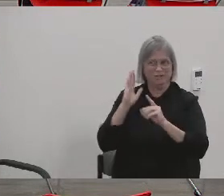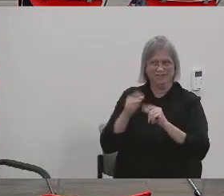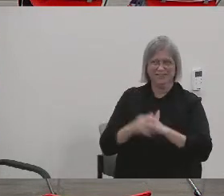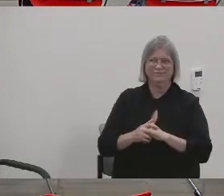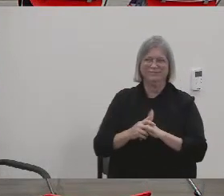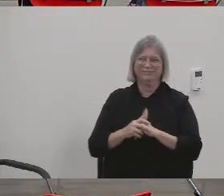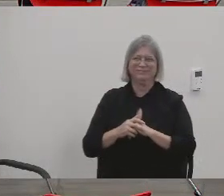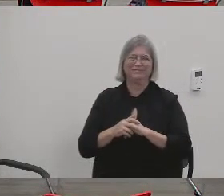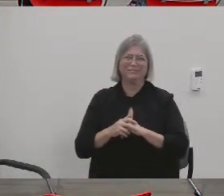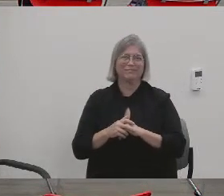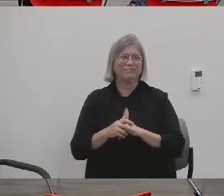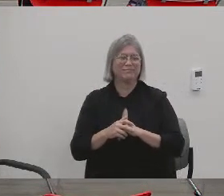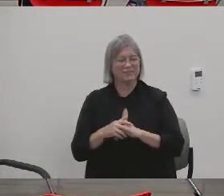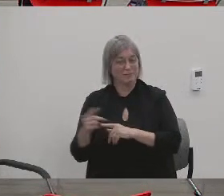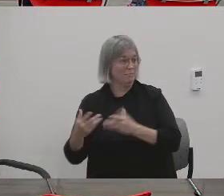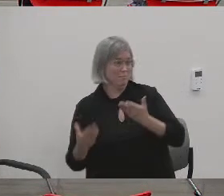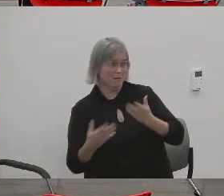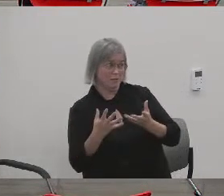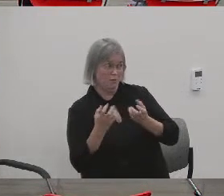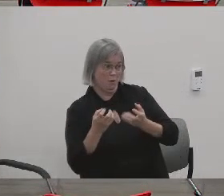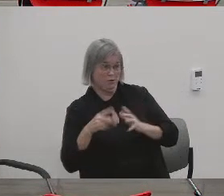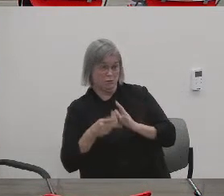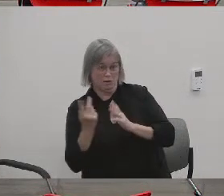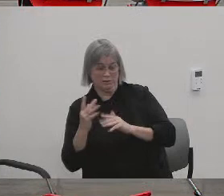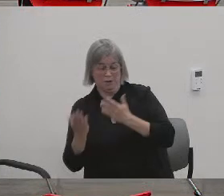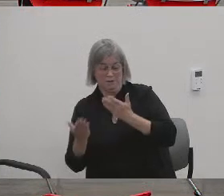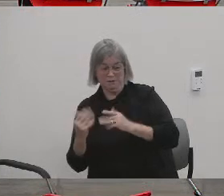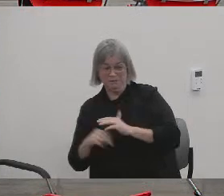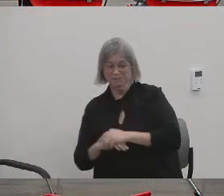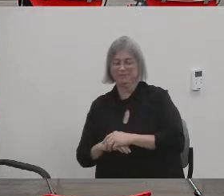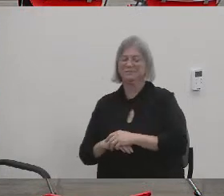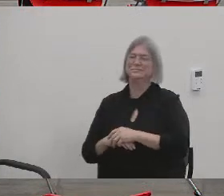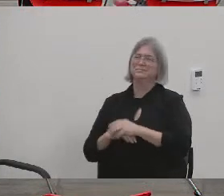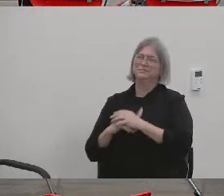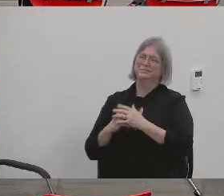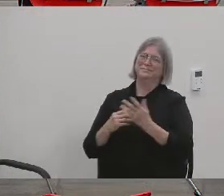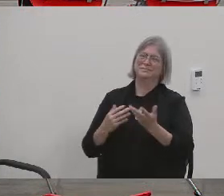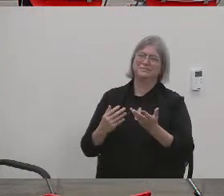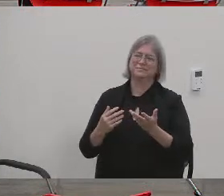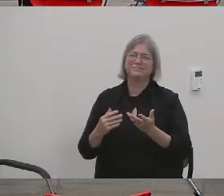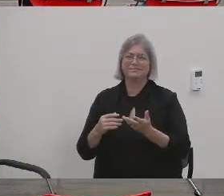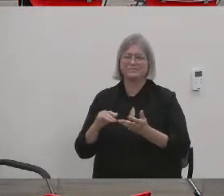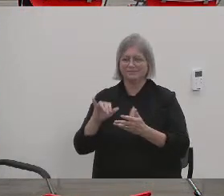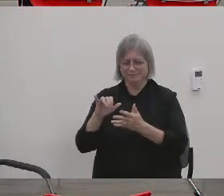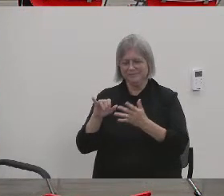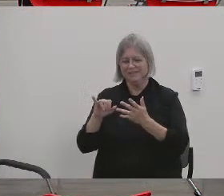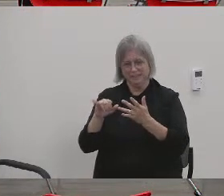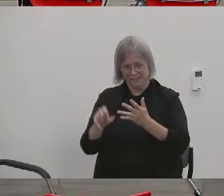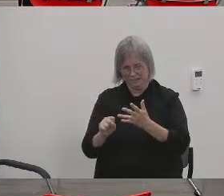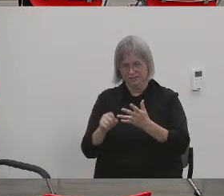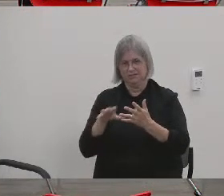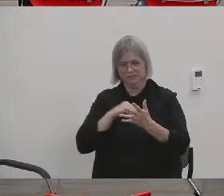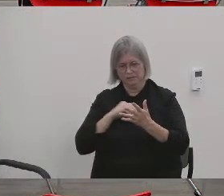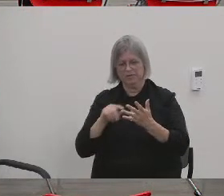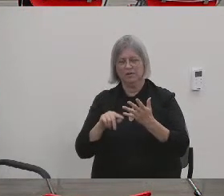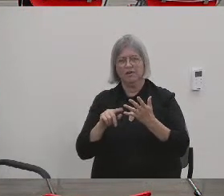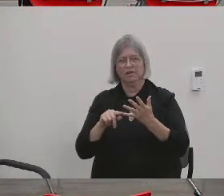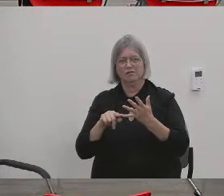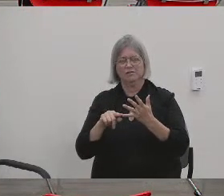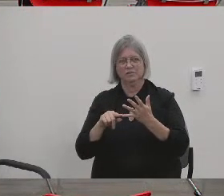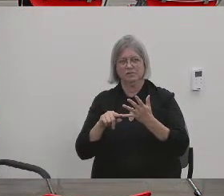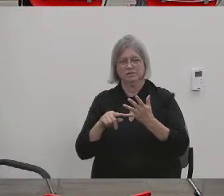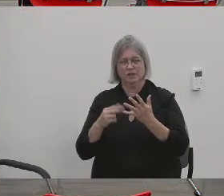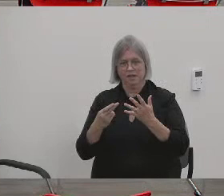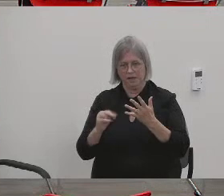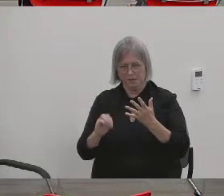Thank you, You Brian. could argue with that. So yeah, you're okay. Okay, then We're good? yes. We're good with that? Okay. We're good. Mr. Ham?